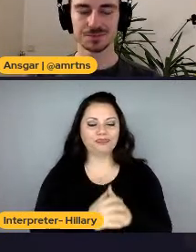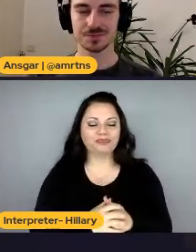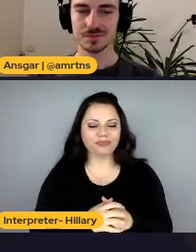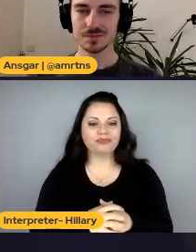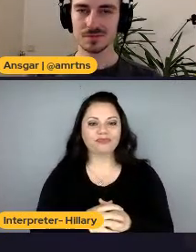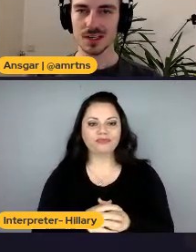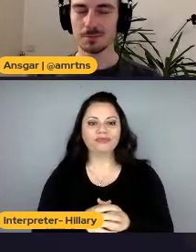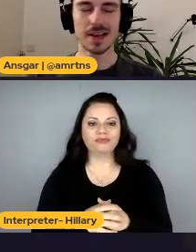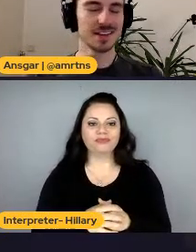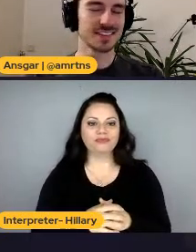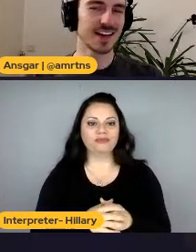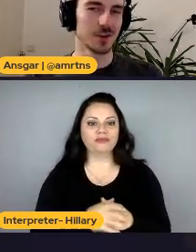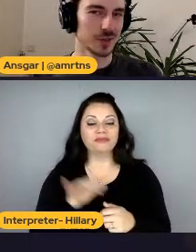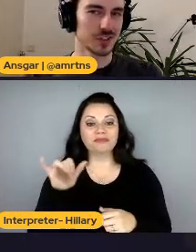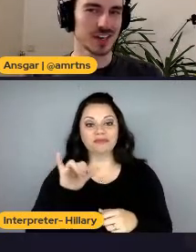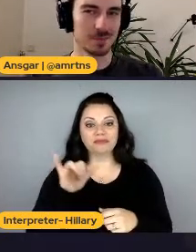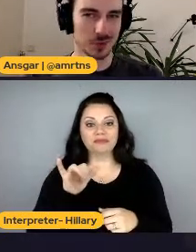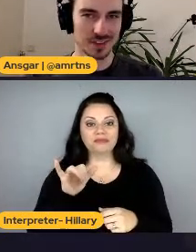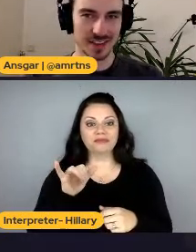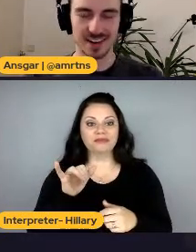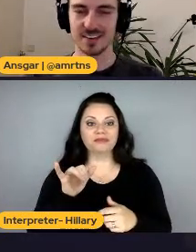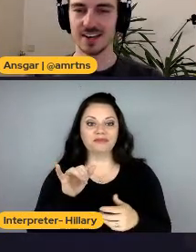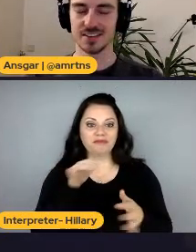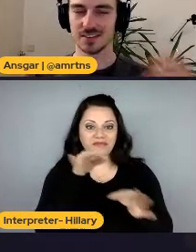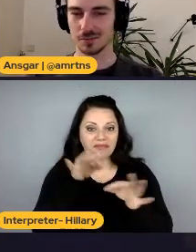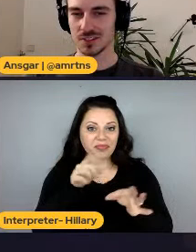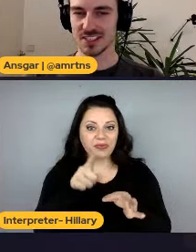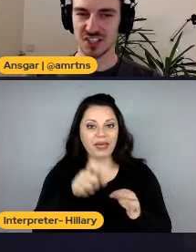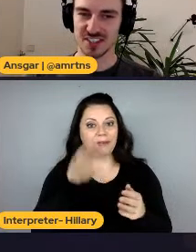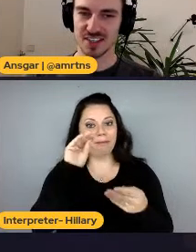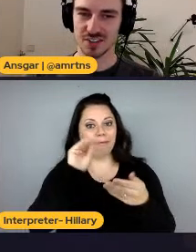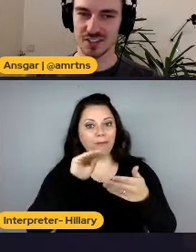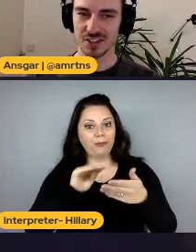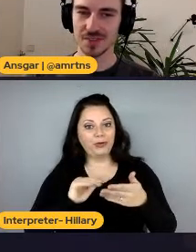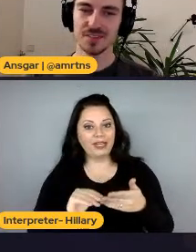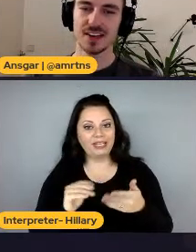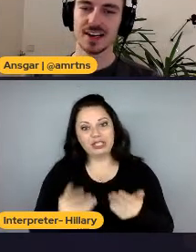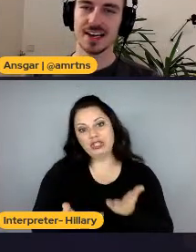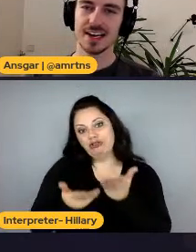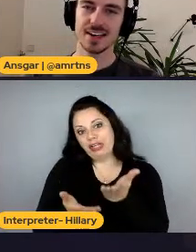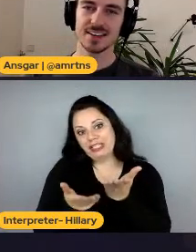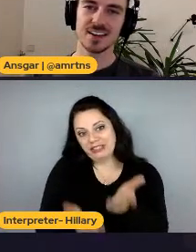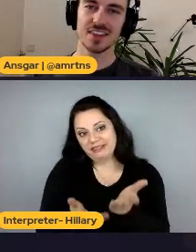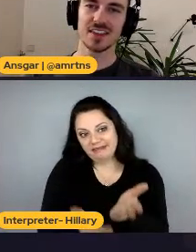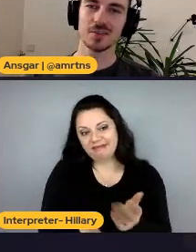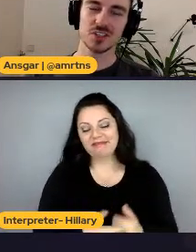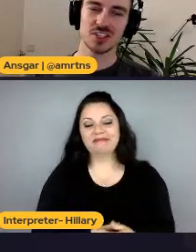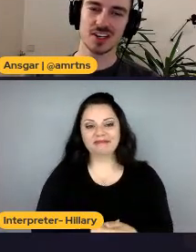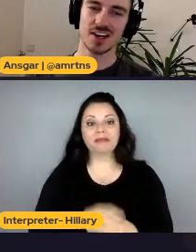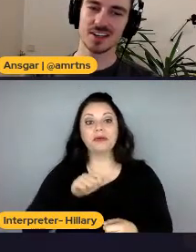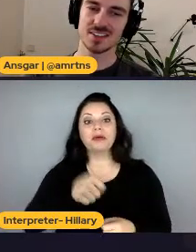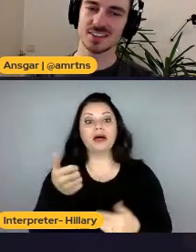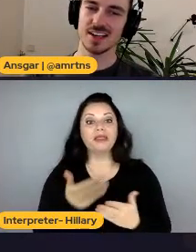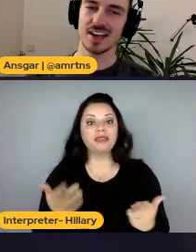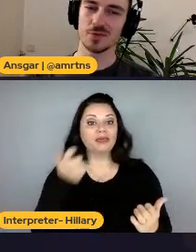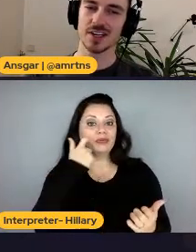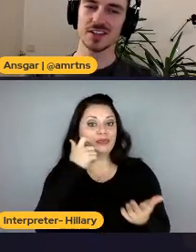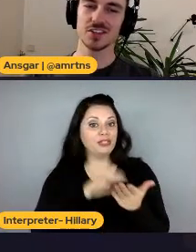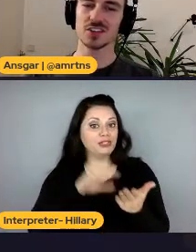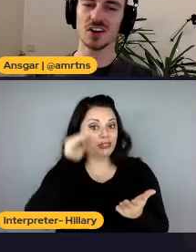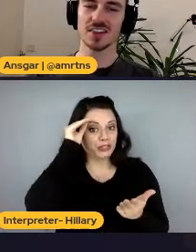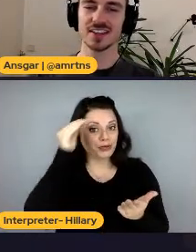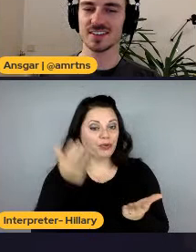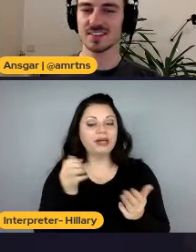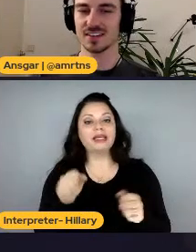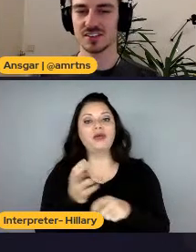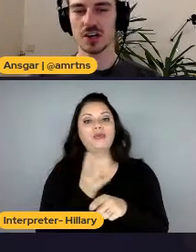And by telling you what you can put in there and suggesting it to you. And another thing we just learned is we can